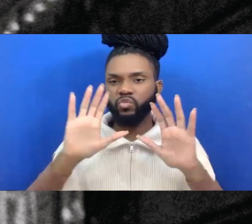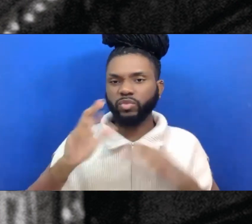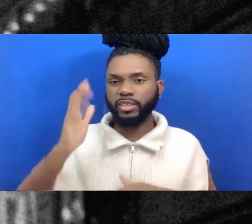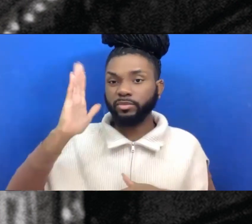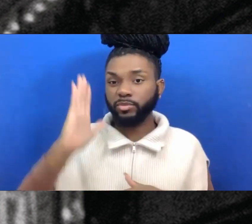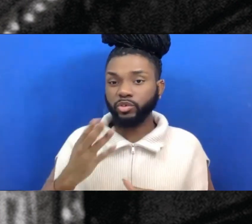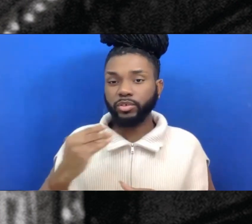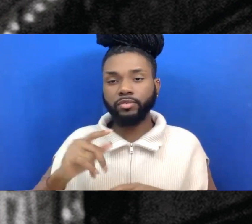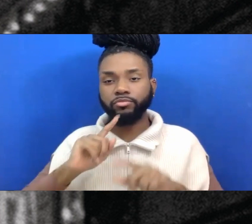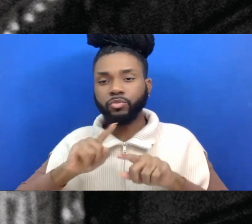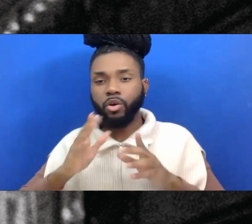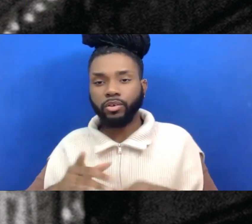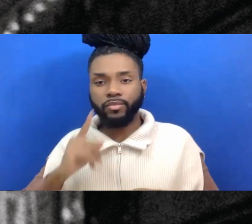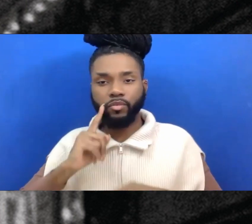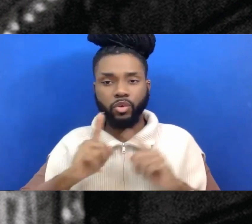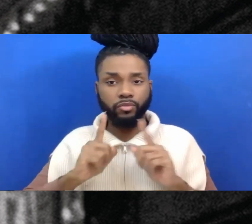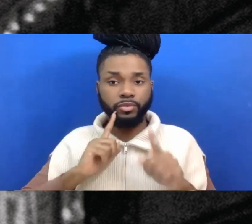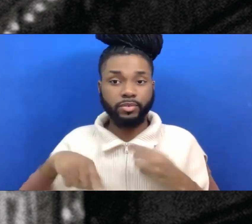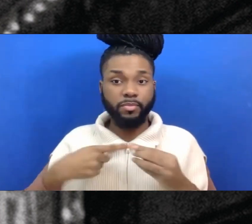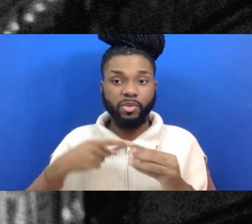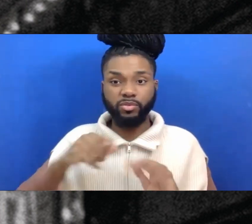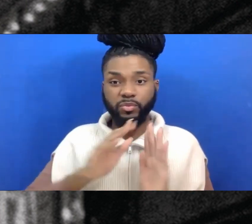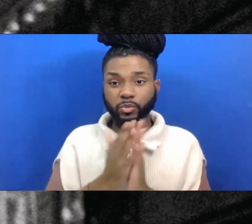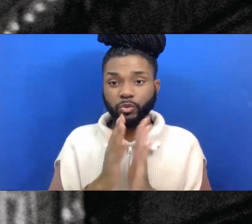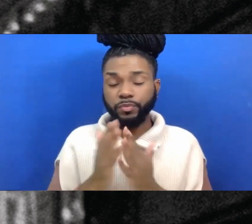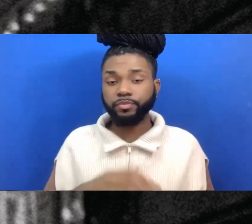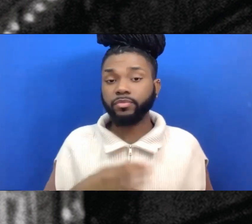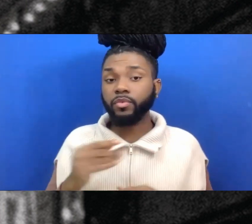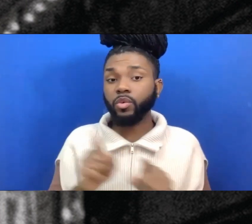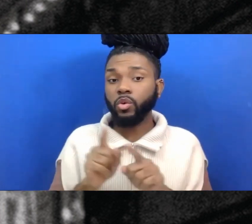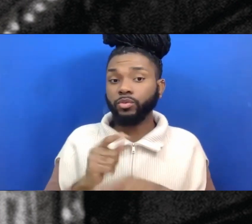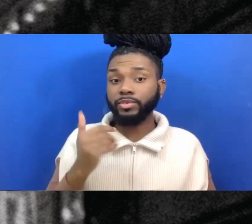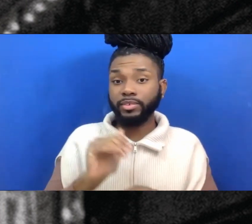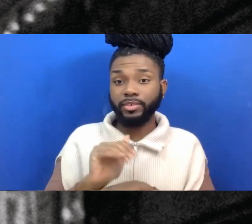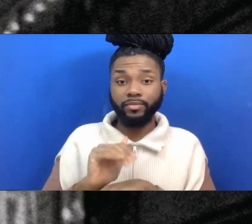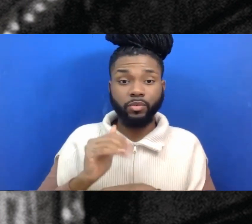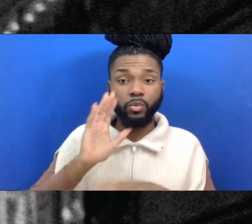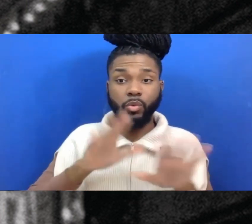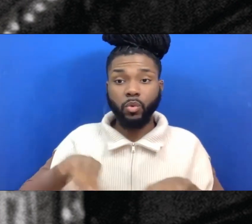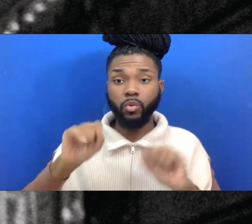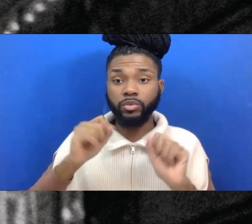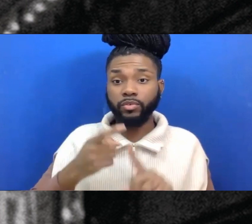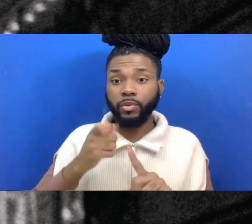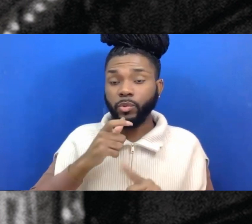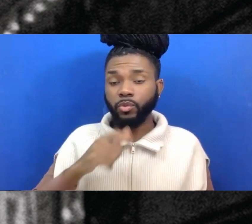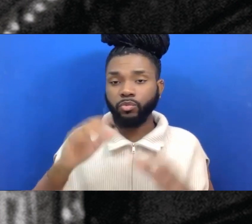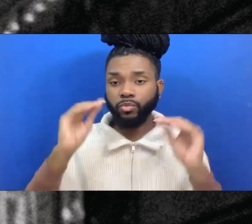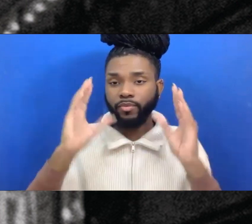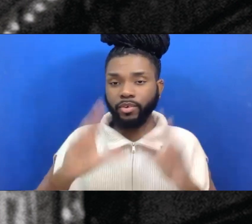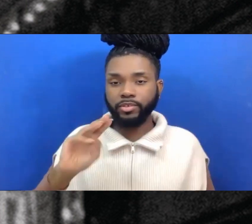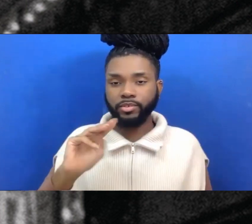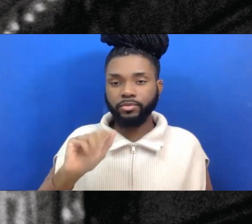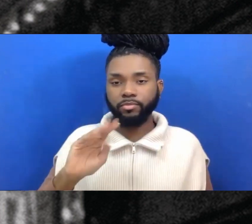and respondents for a conversation about the book. And the evening will be hosted by Professor